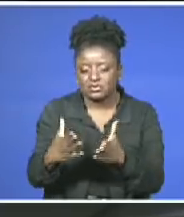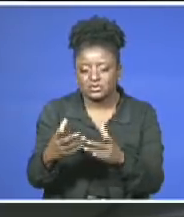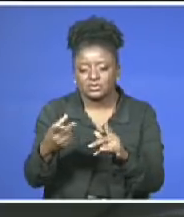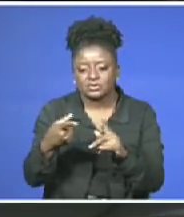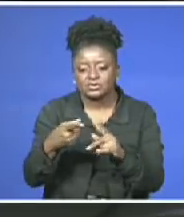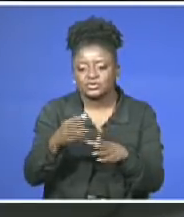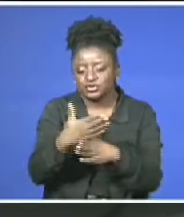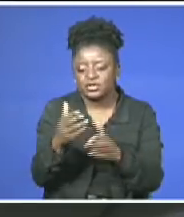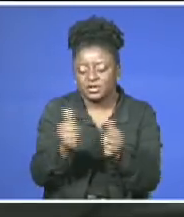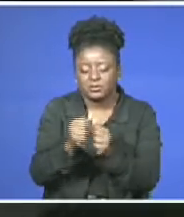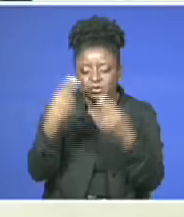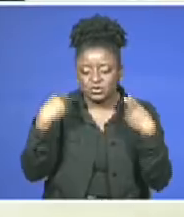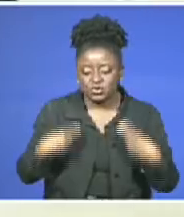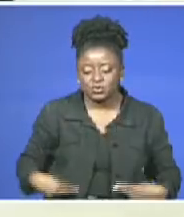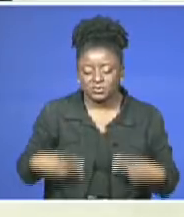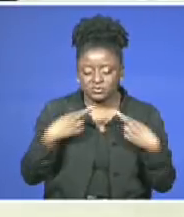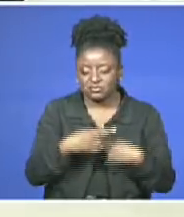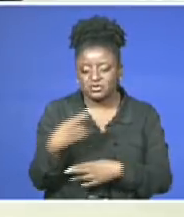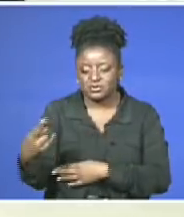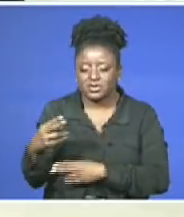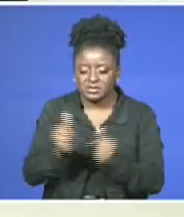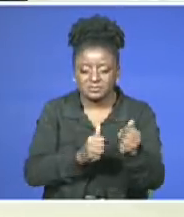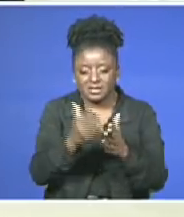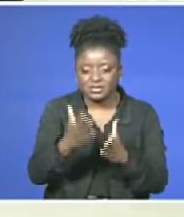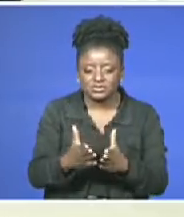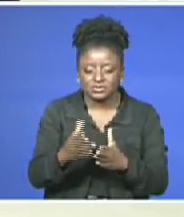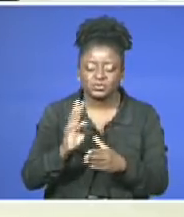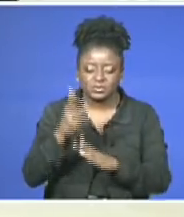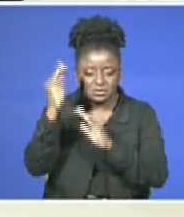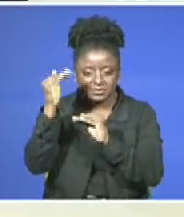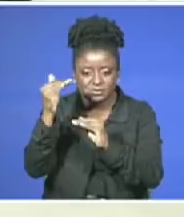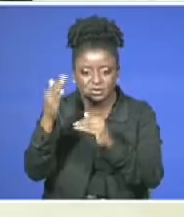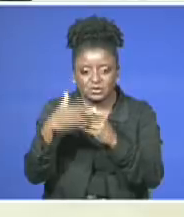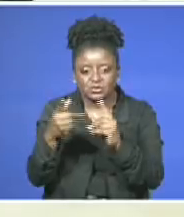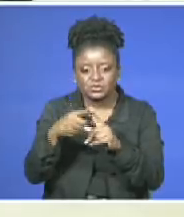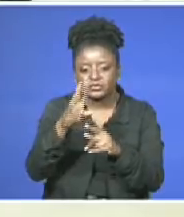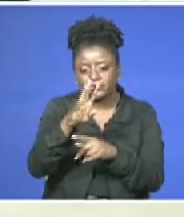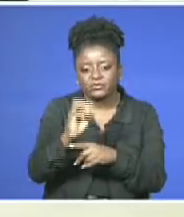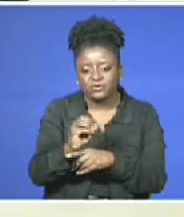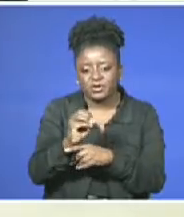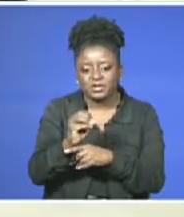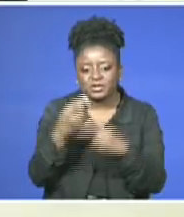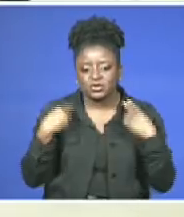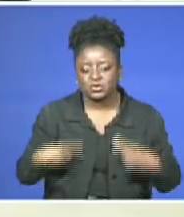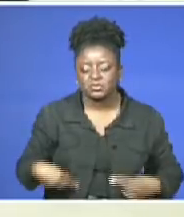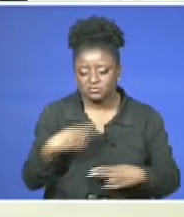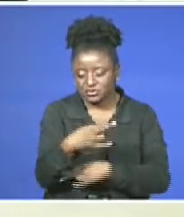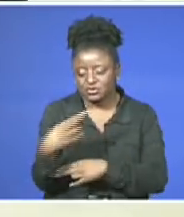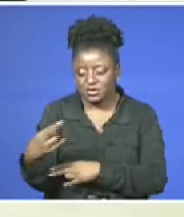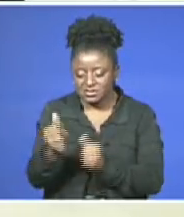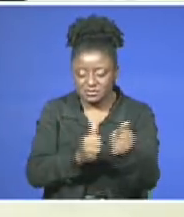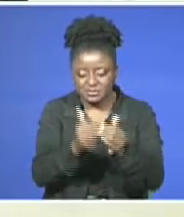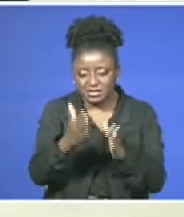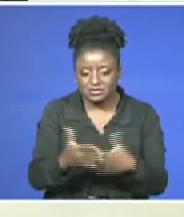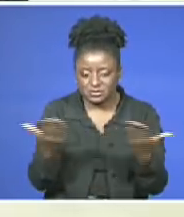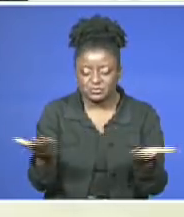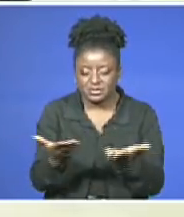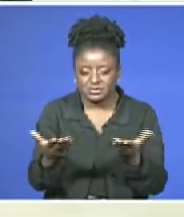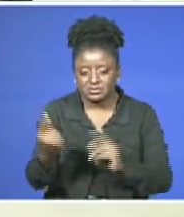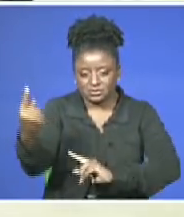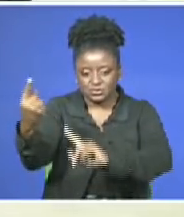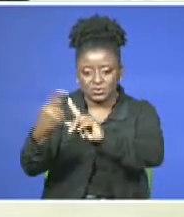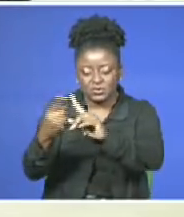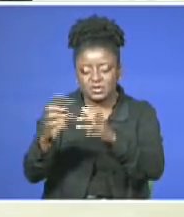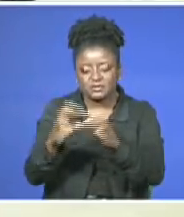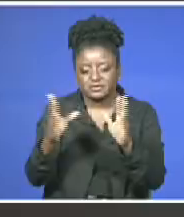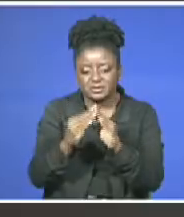Providence. We anticipate that we will have close to 40 such managers present. The goal of the seminar